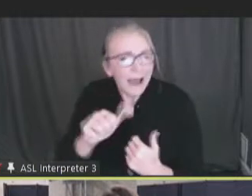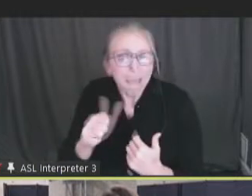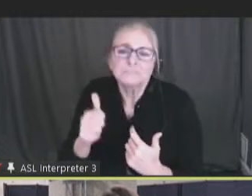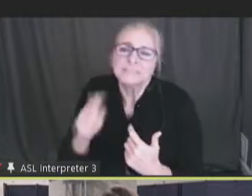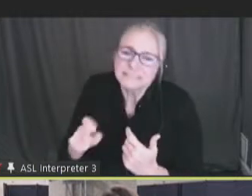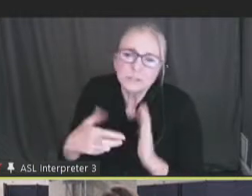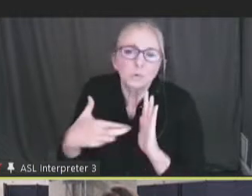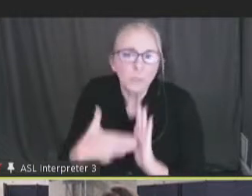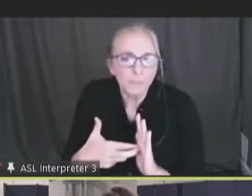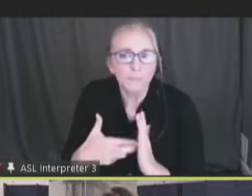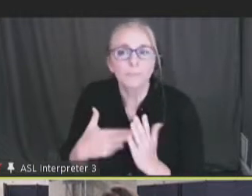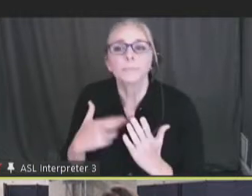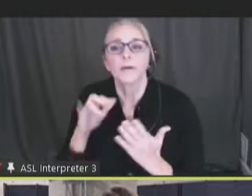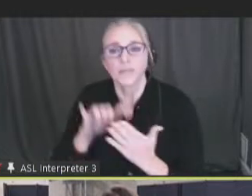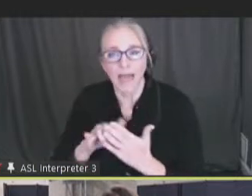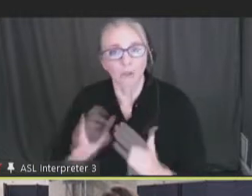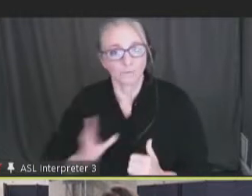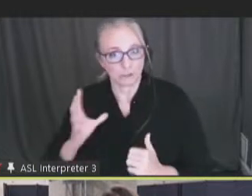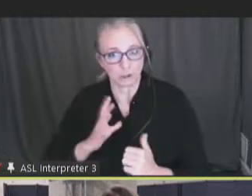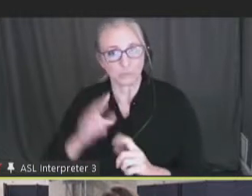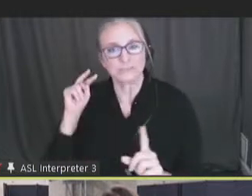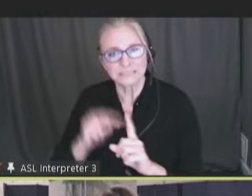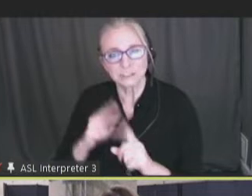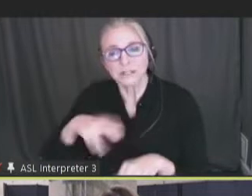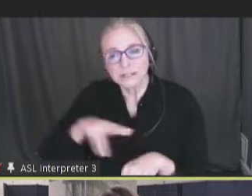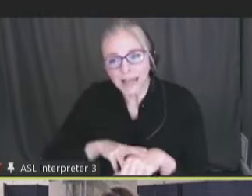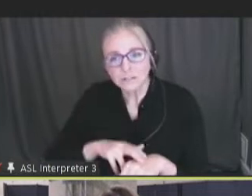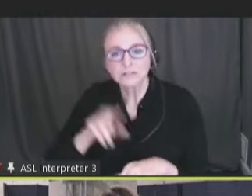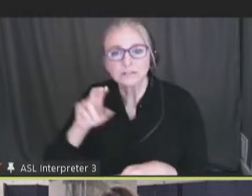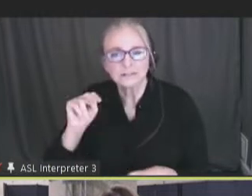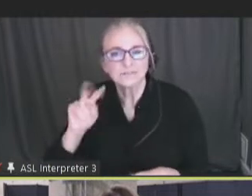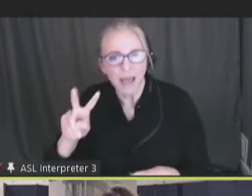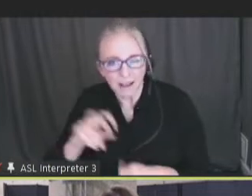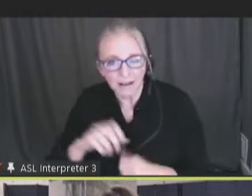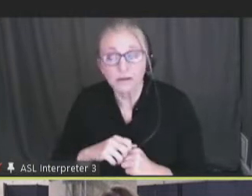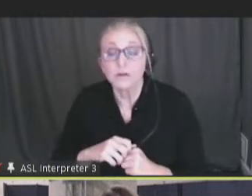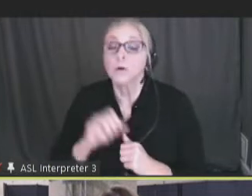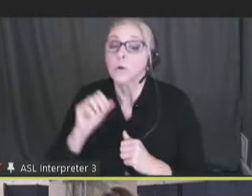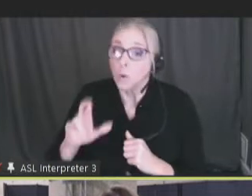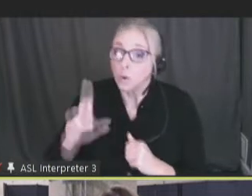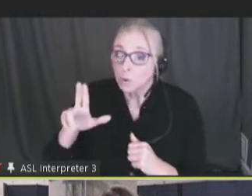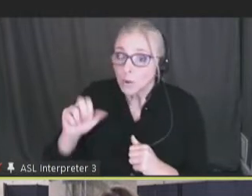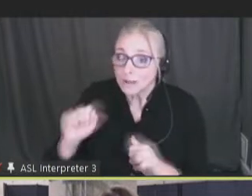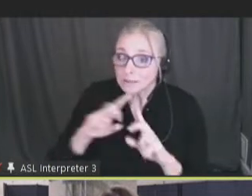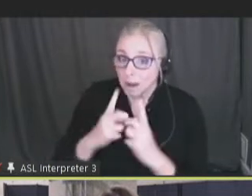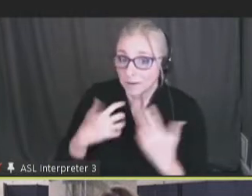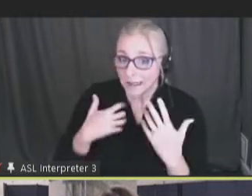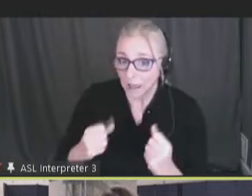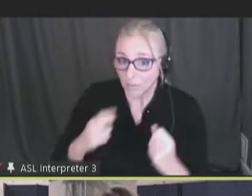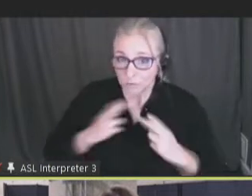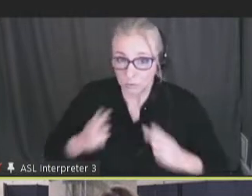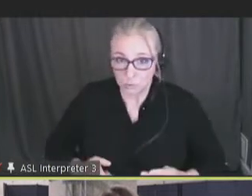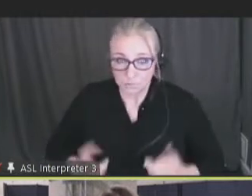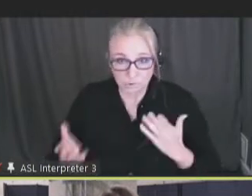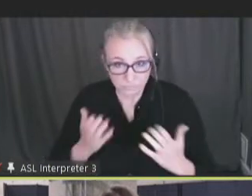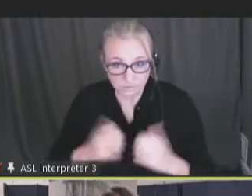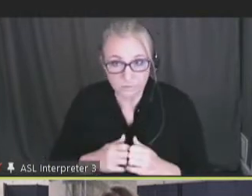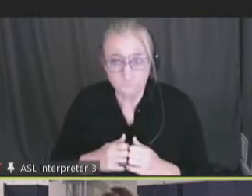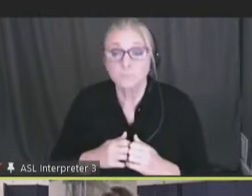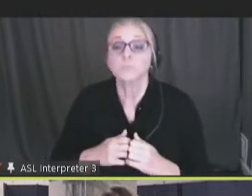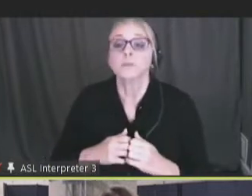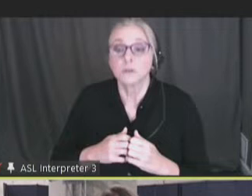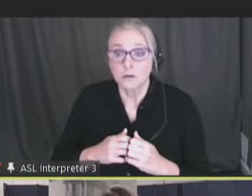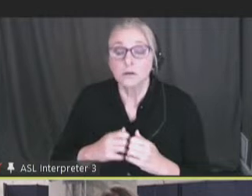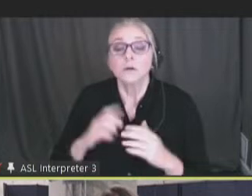represent the official position of the National Vaccine Advisory Committee or the U.S. of Health and Human Services. Mentions of